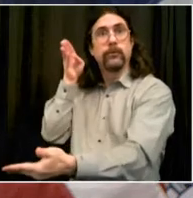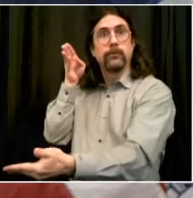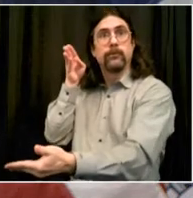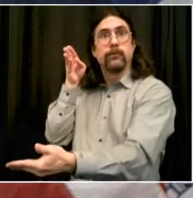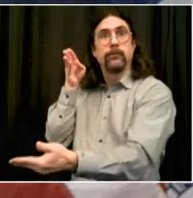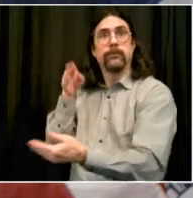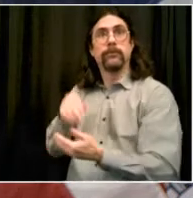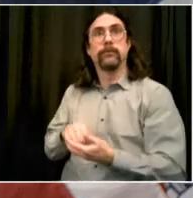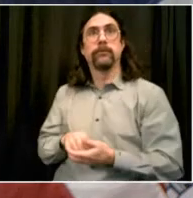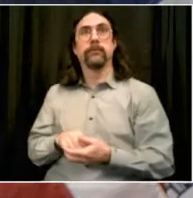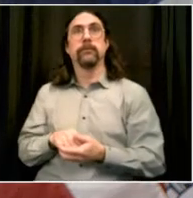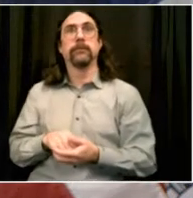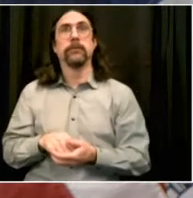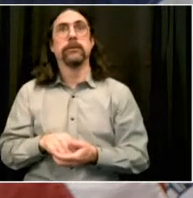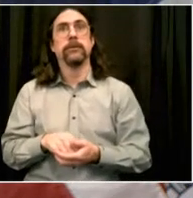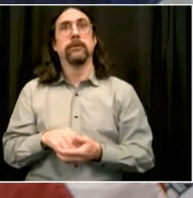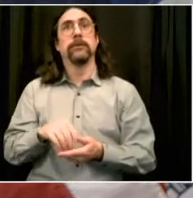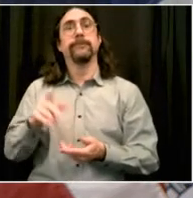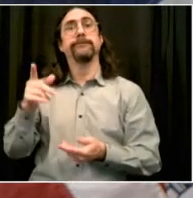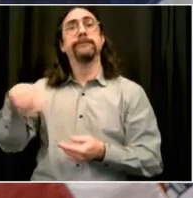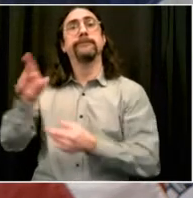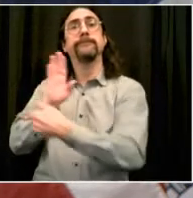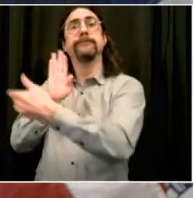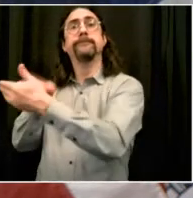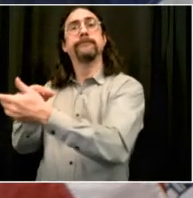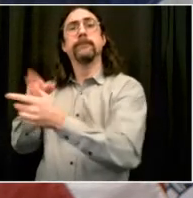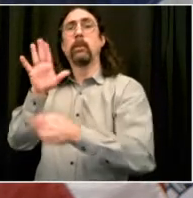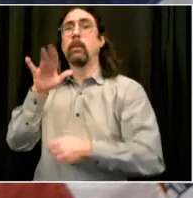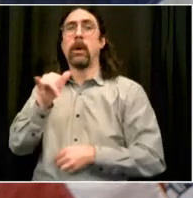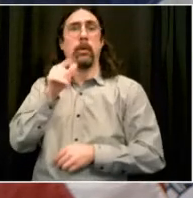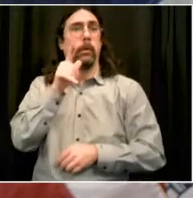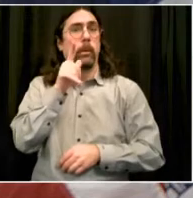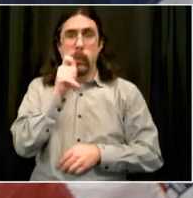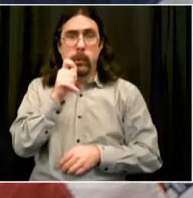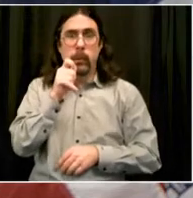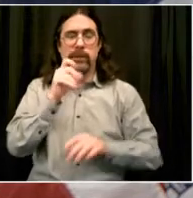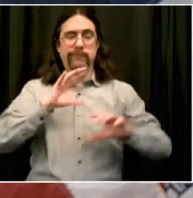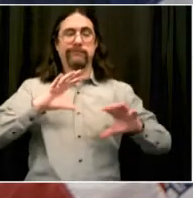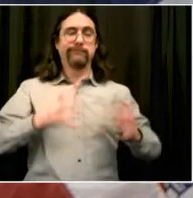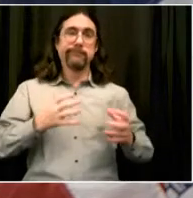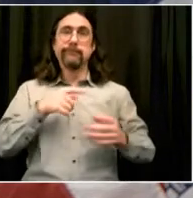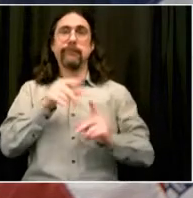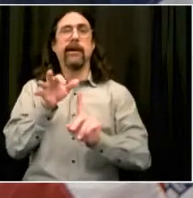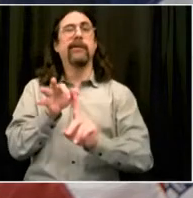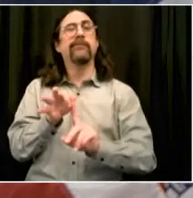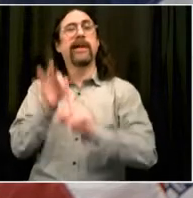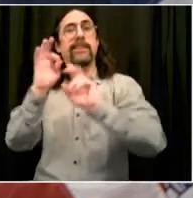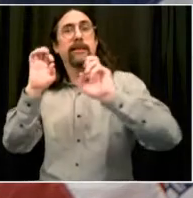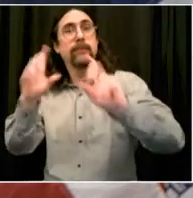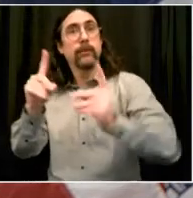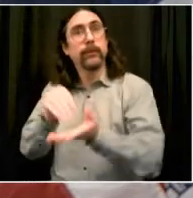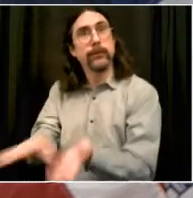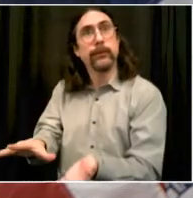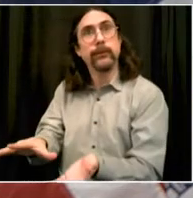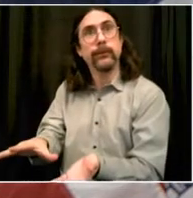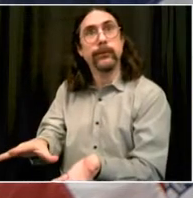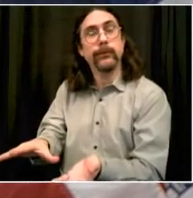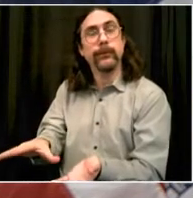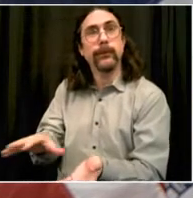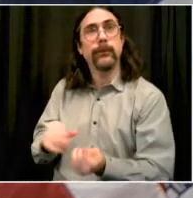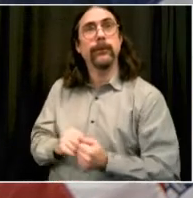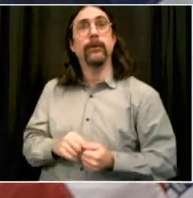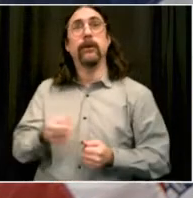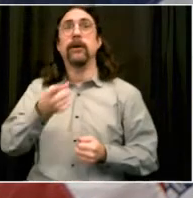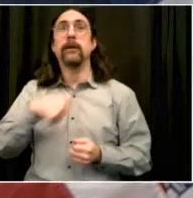on services that they're entitled to by law. And that currently there's no mechanism,